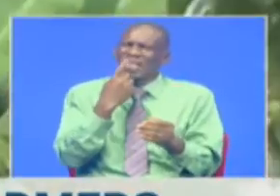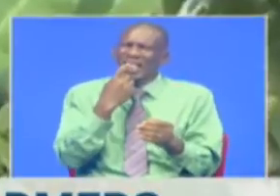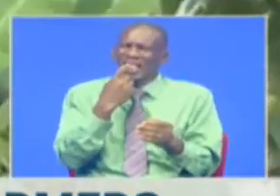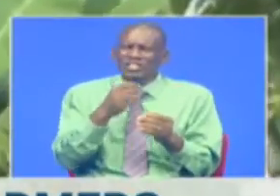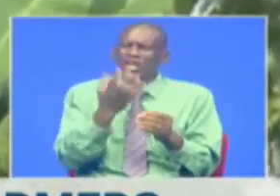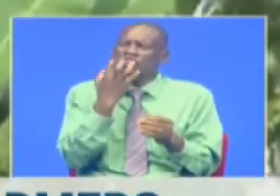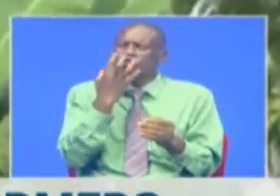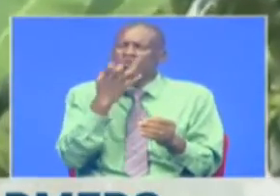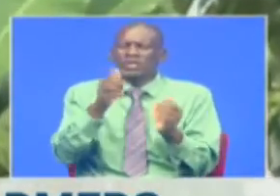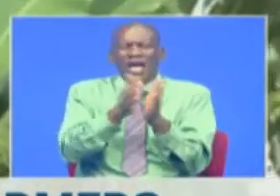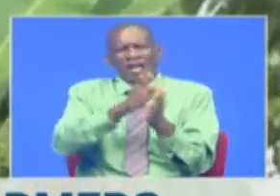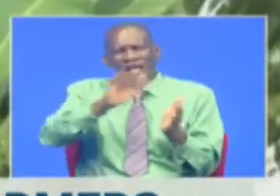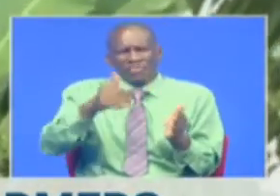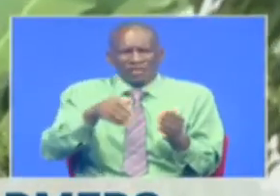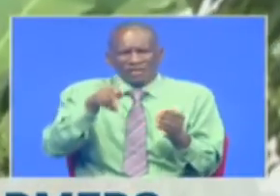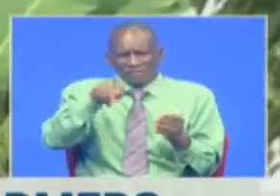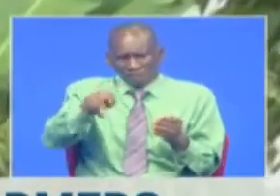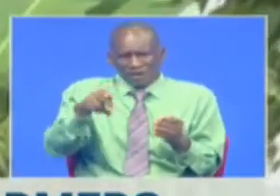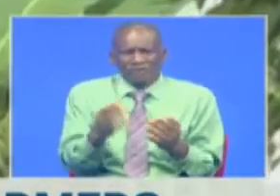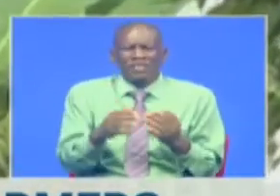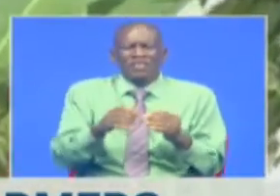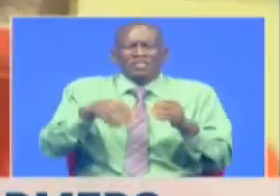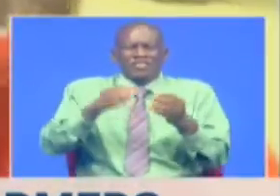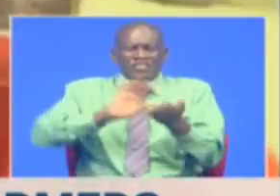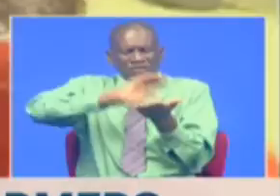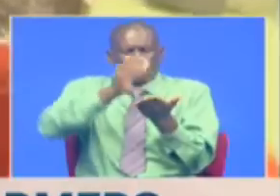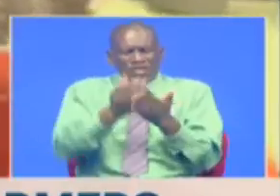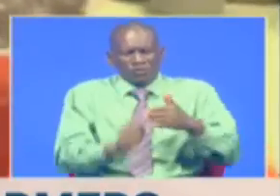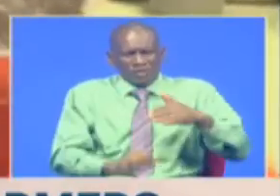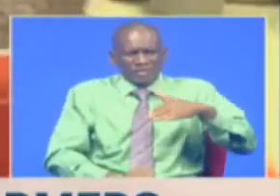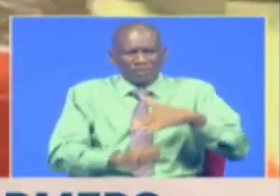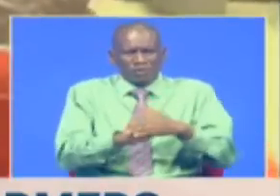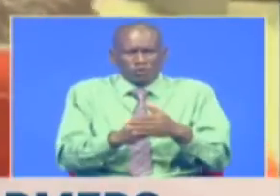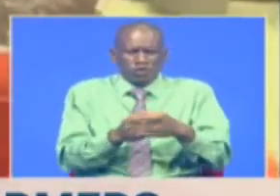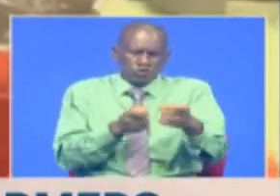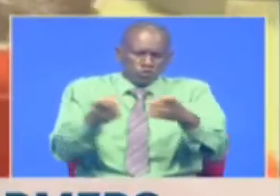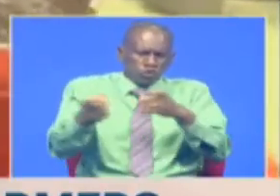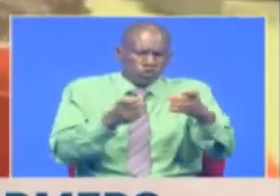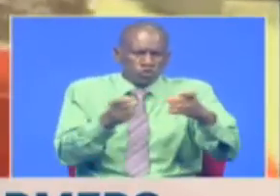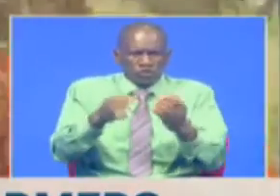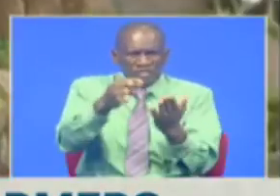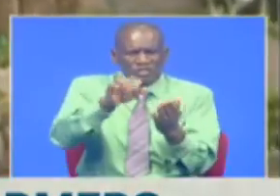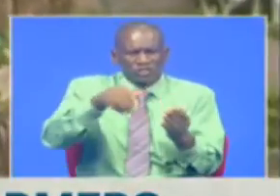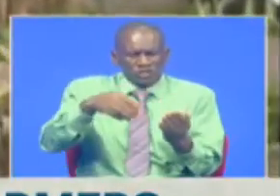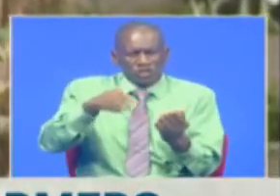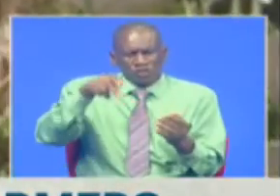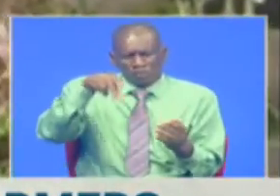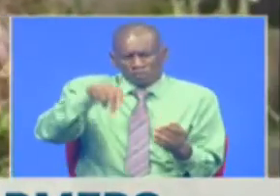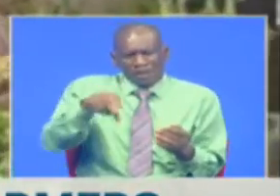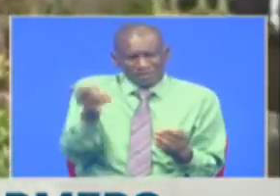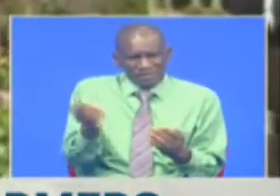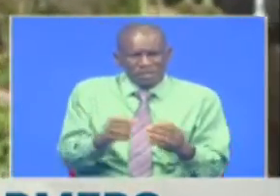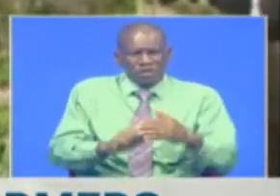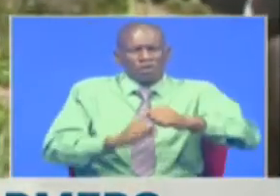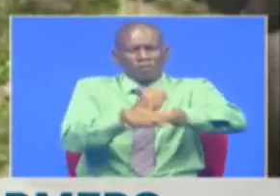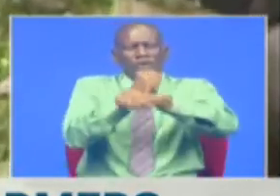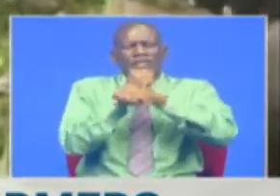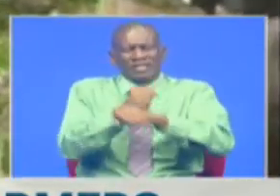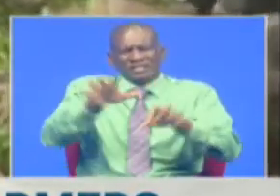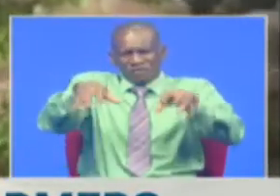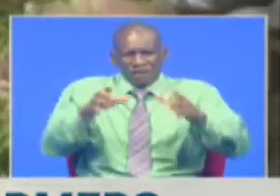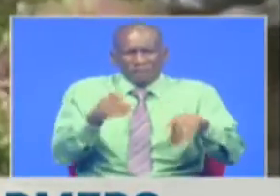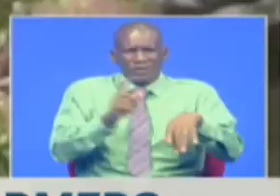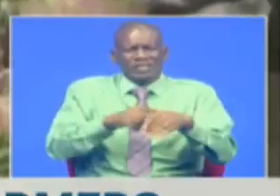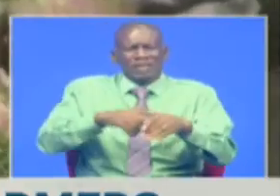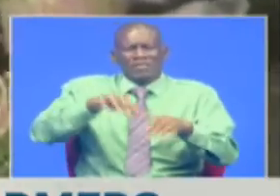among others. The fund will go a long way in stabilizing the listed crops, cushioning farmers when the market